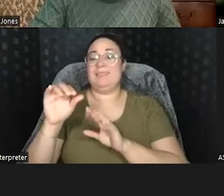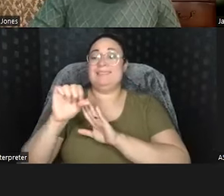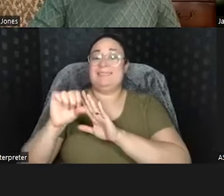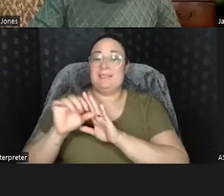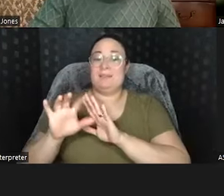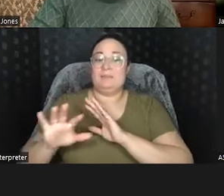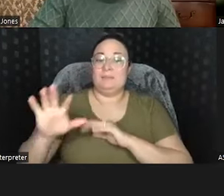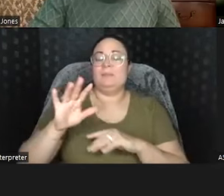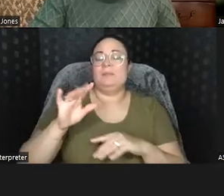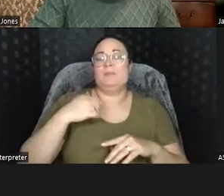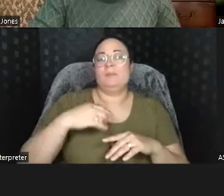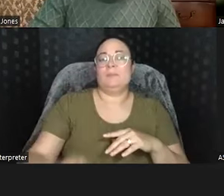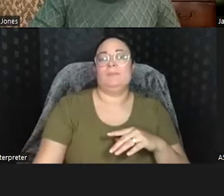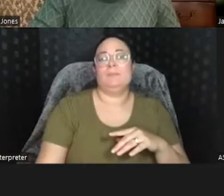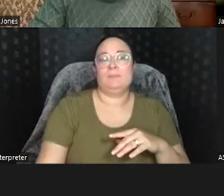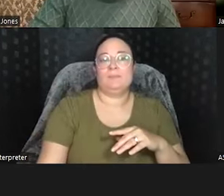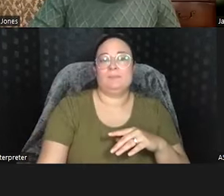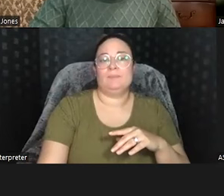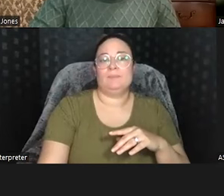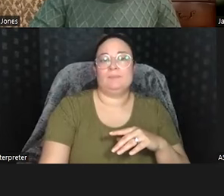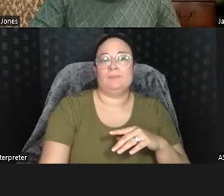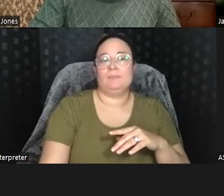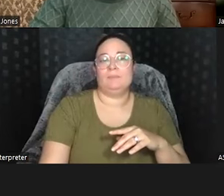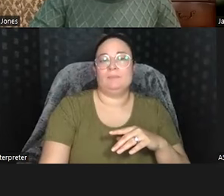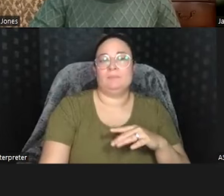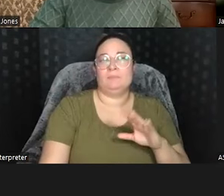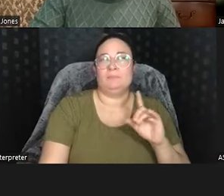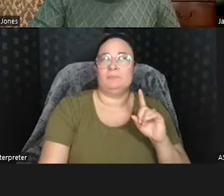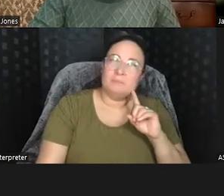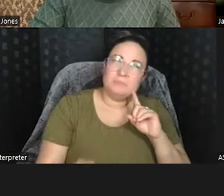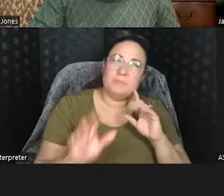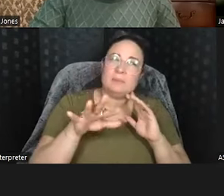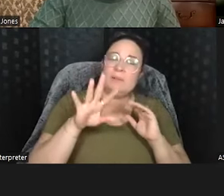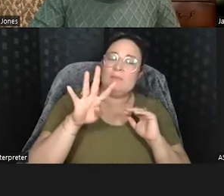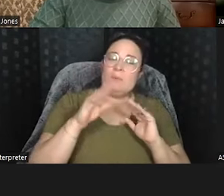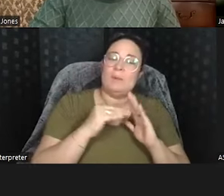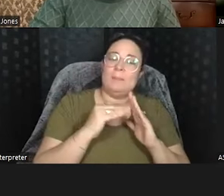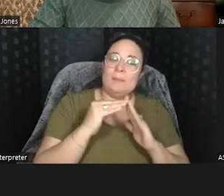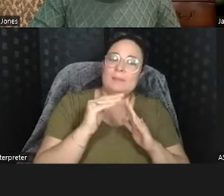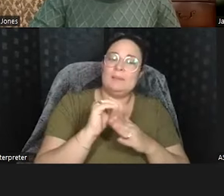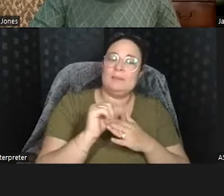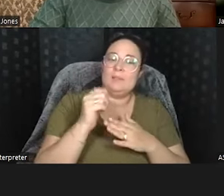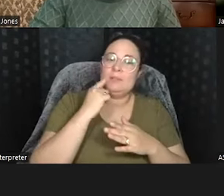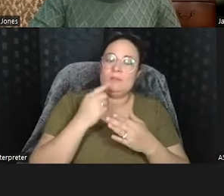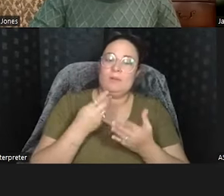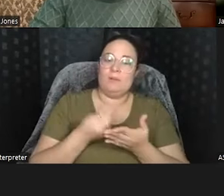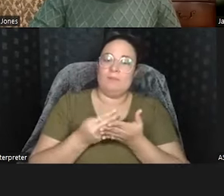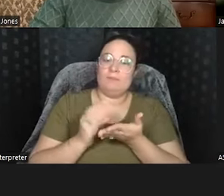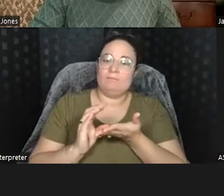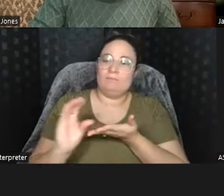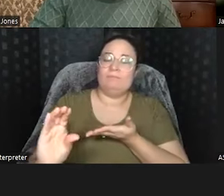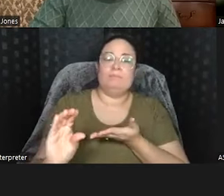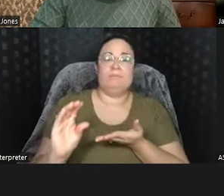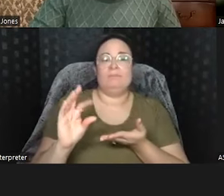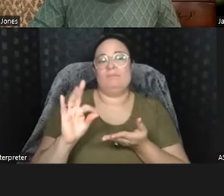currently we're going to be looking at $4 million in funding in that particular pot. So one of the things